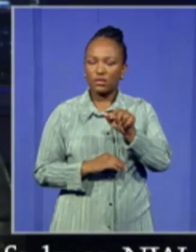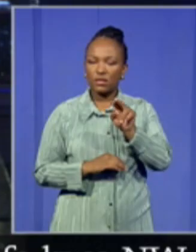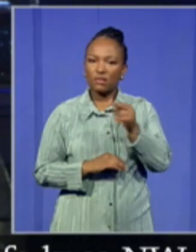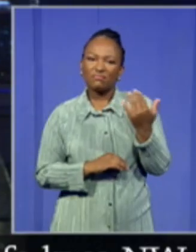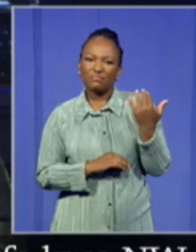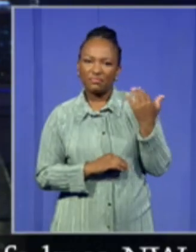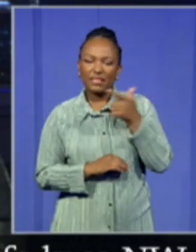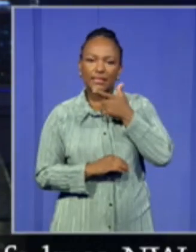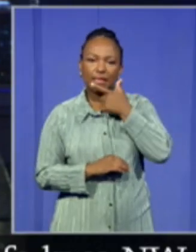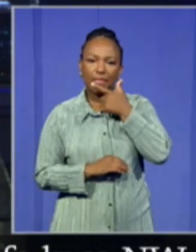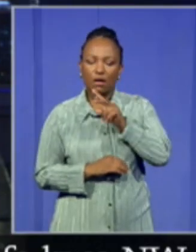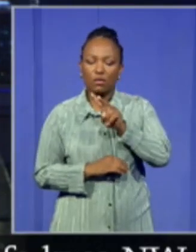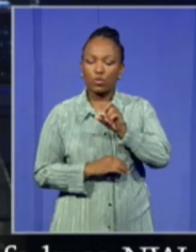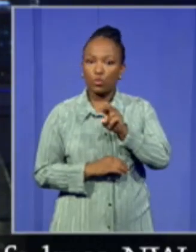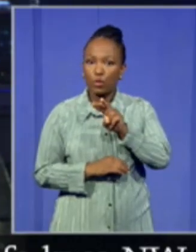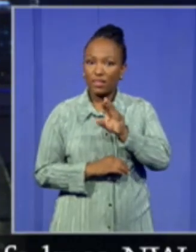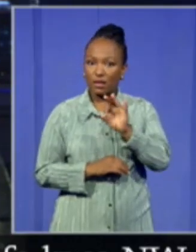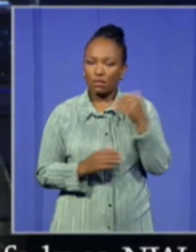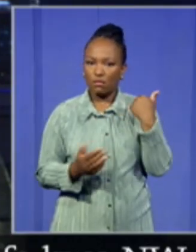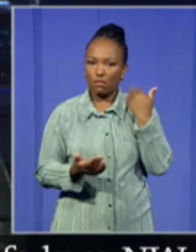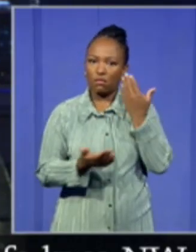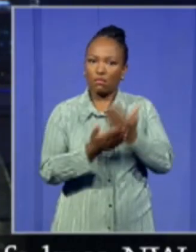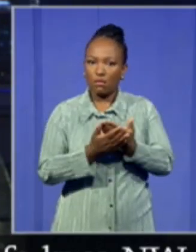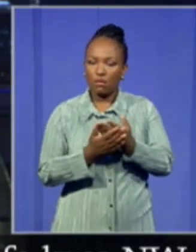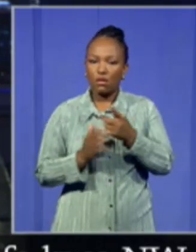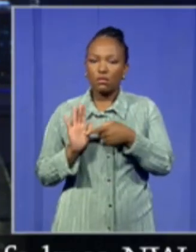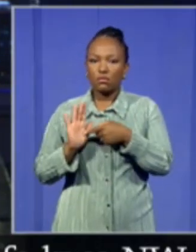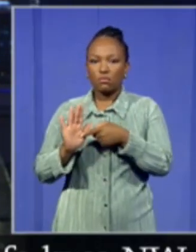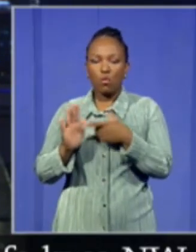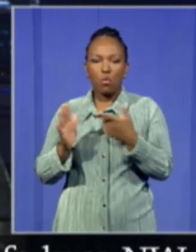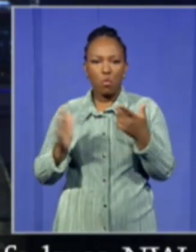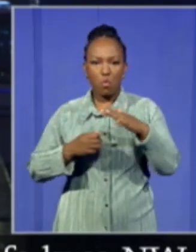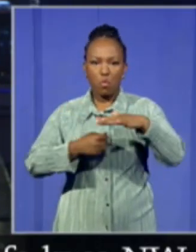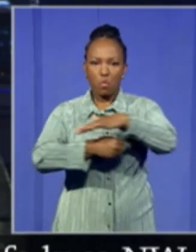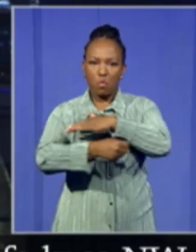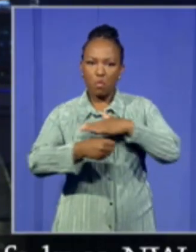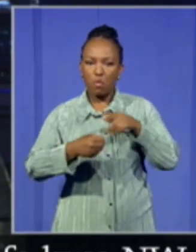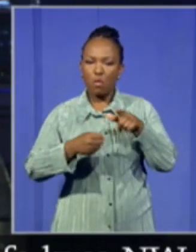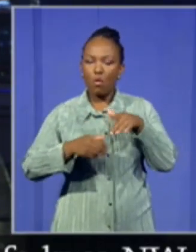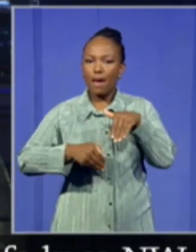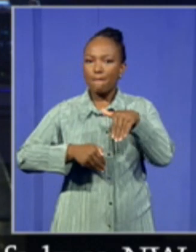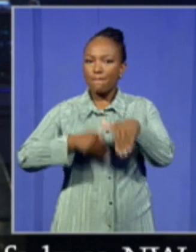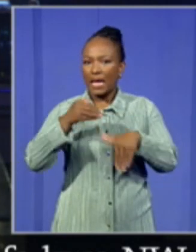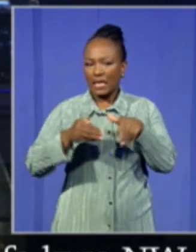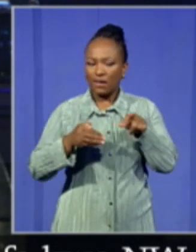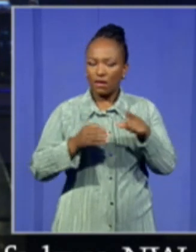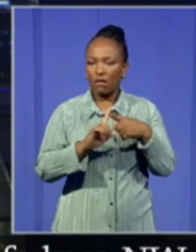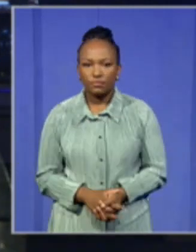2023. Seno se bontsha fa kgaolo eo e le e se iketla mo mererong ya go rafa mo nageng.